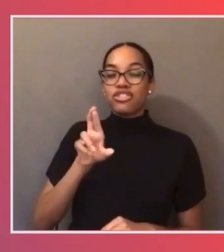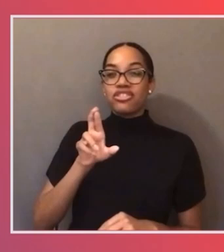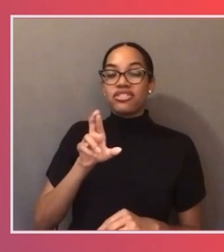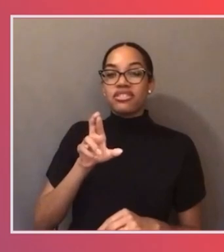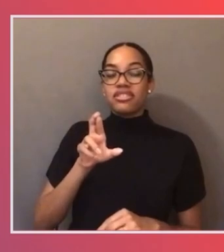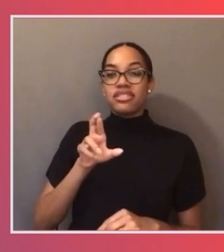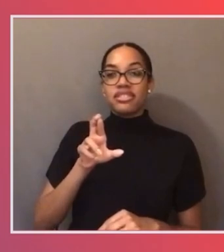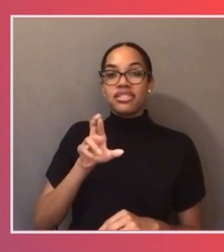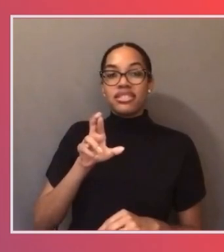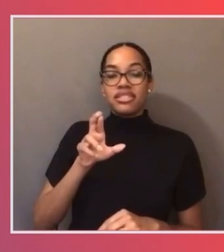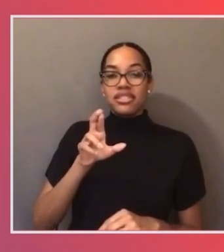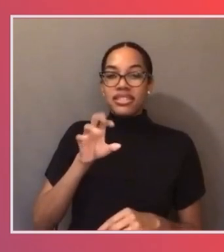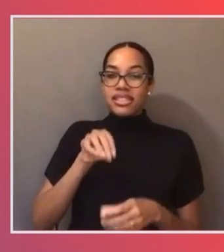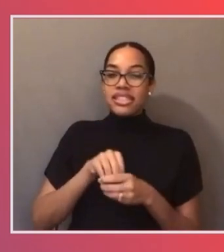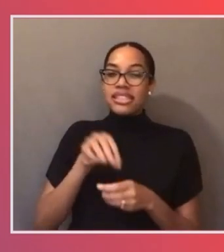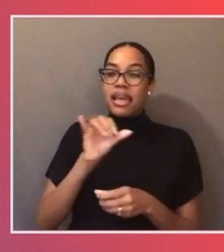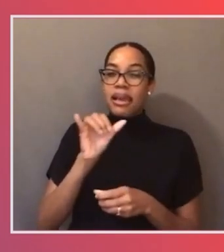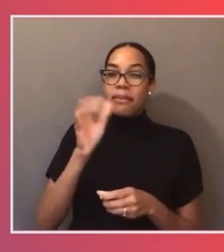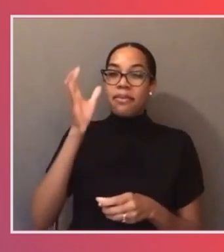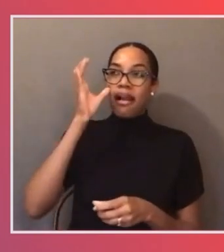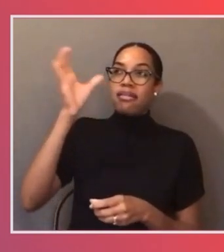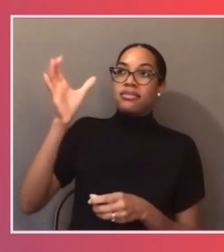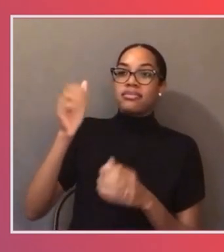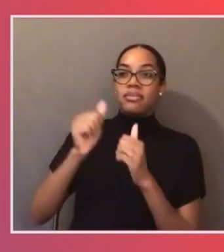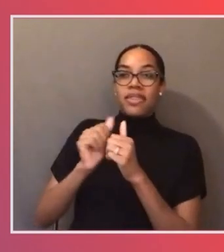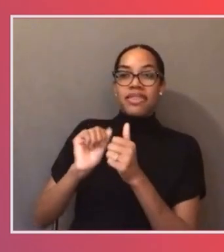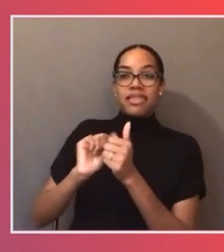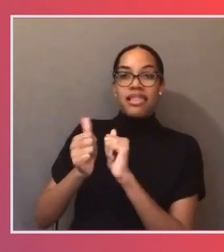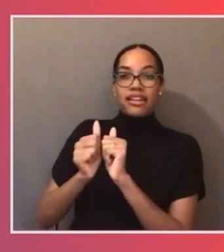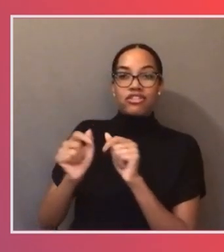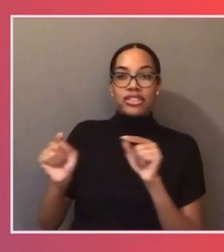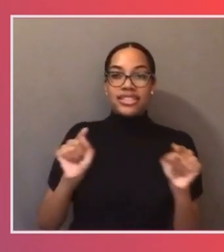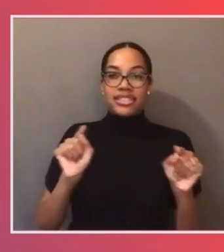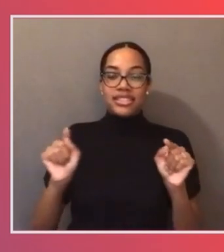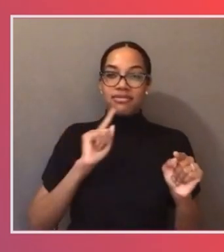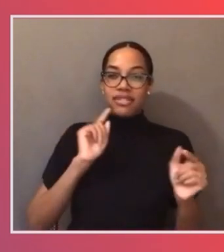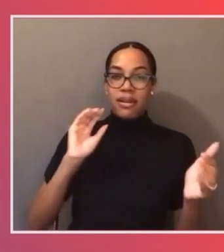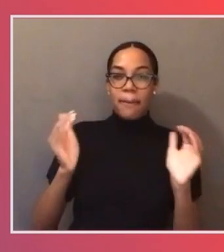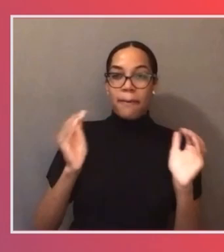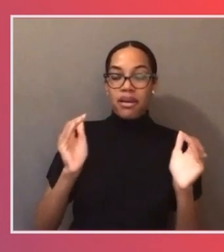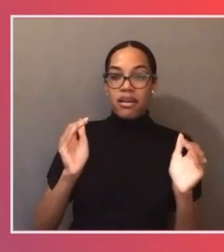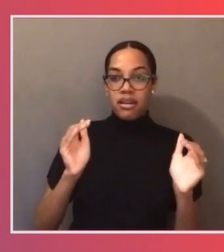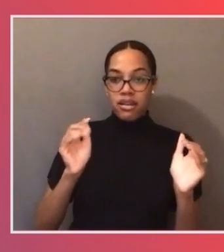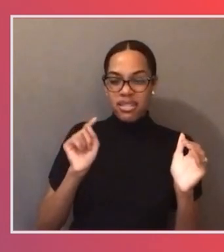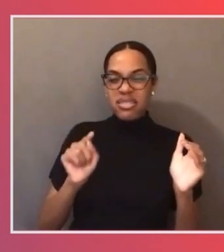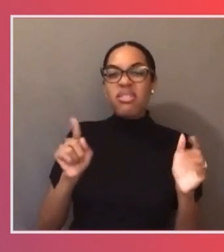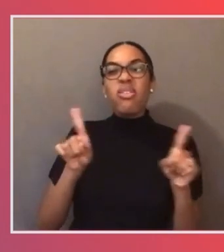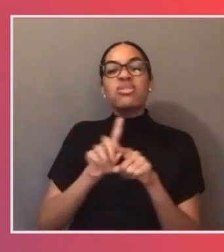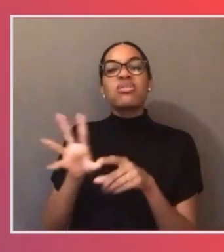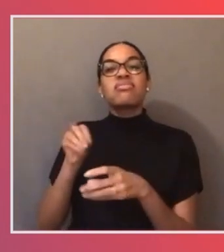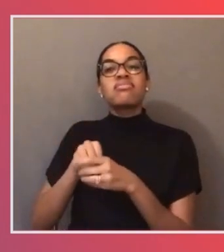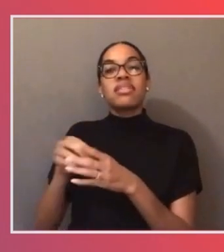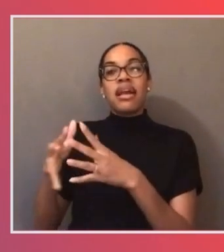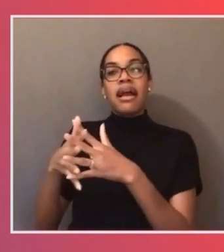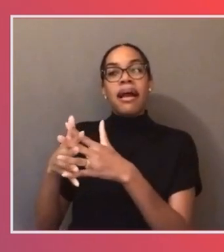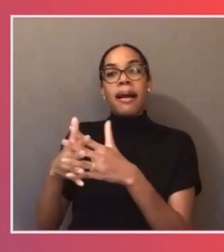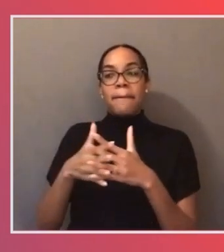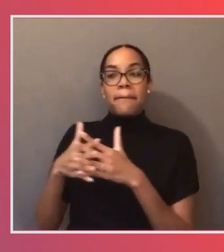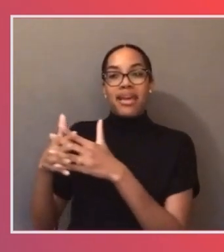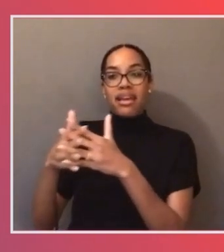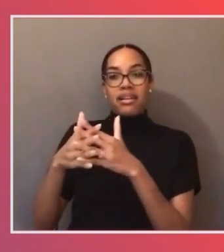the context of who we are as America, right? And I think that there is something about the values of